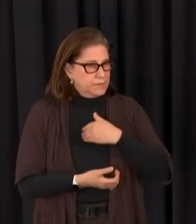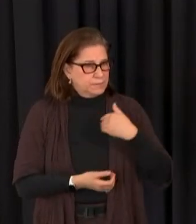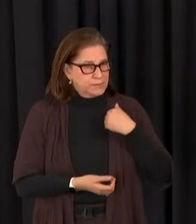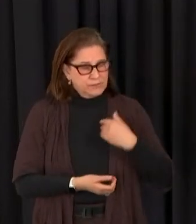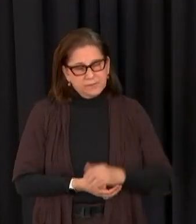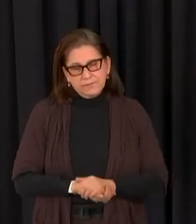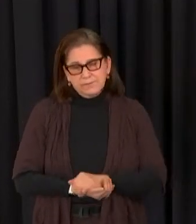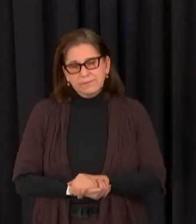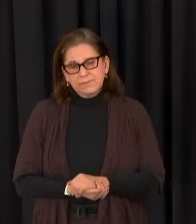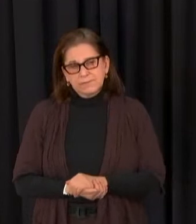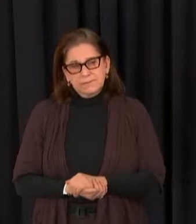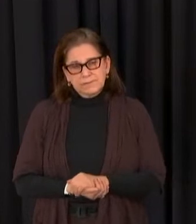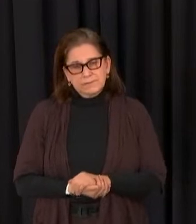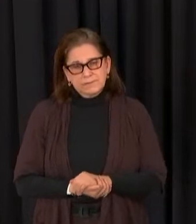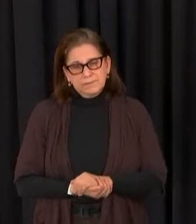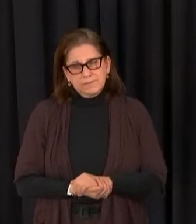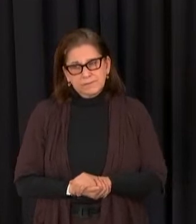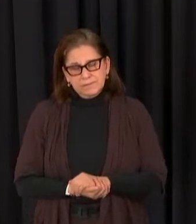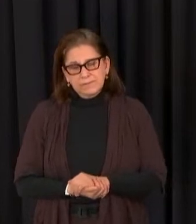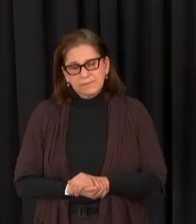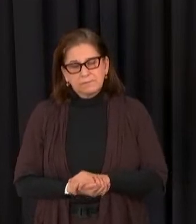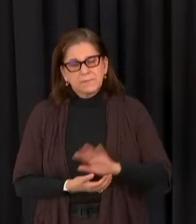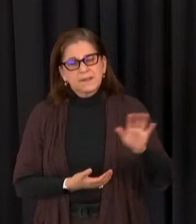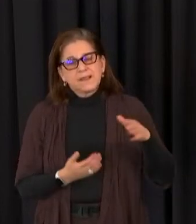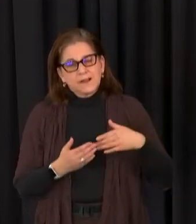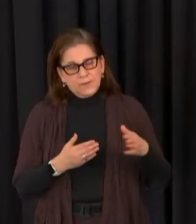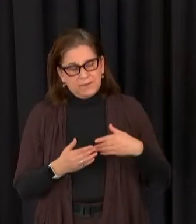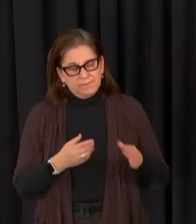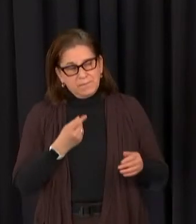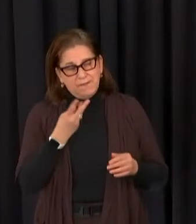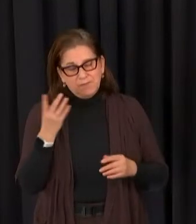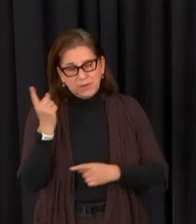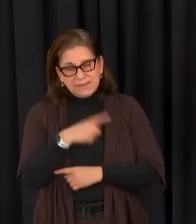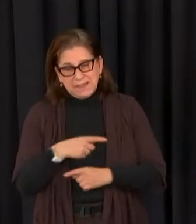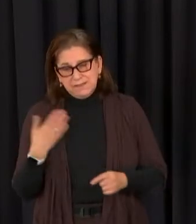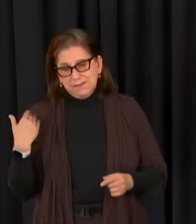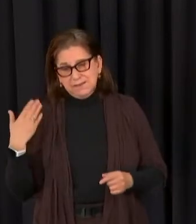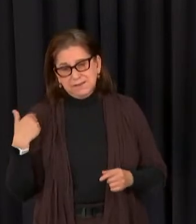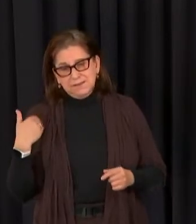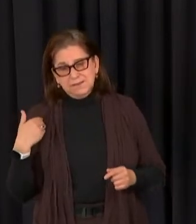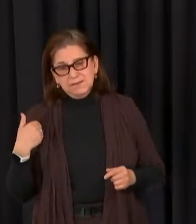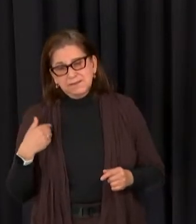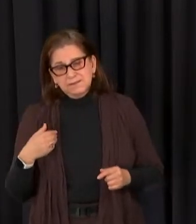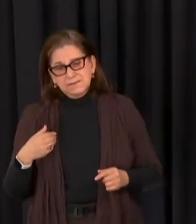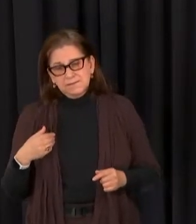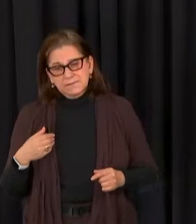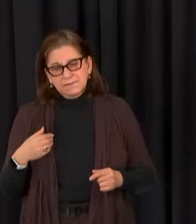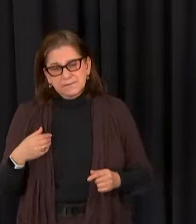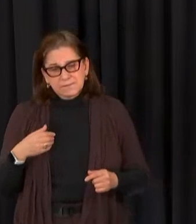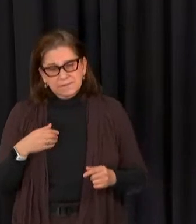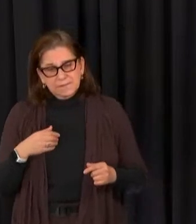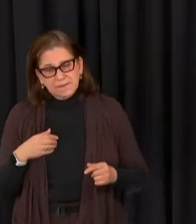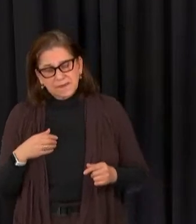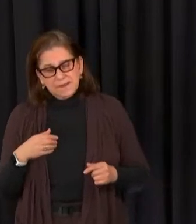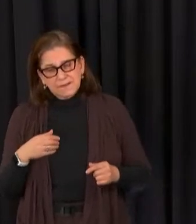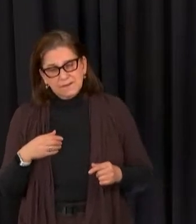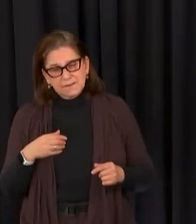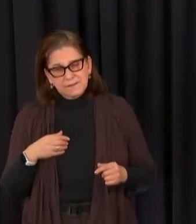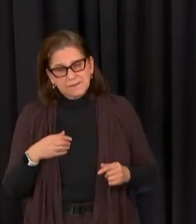portion of this and the fact that just days before the system was set to launch, that there was still not a selected